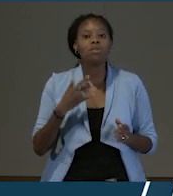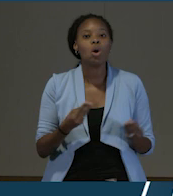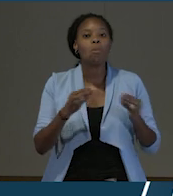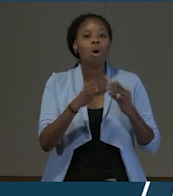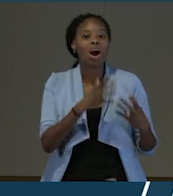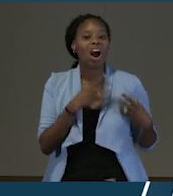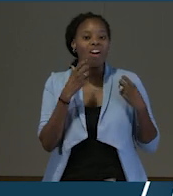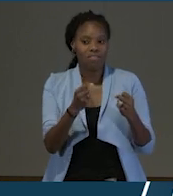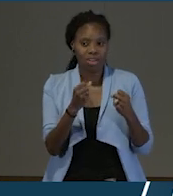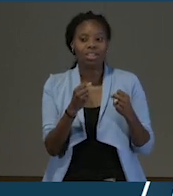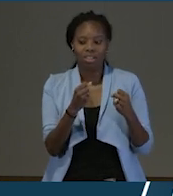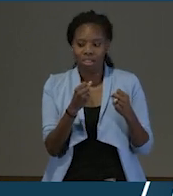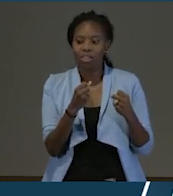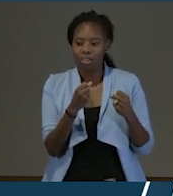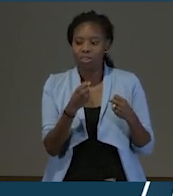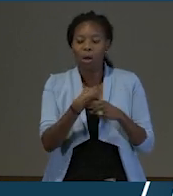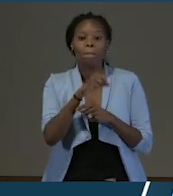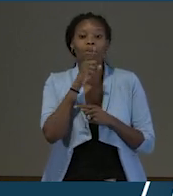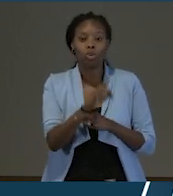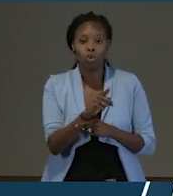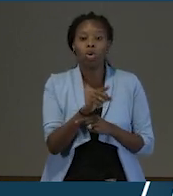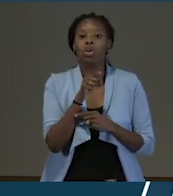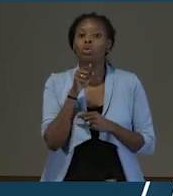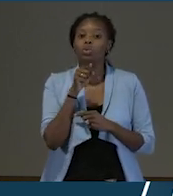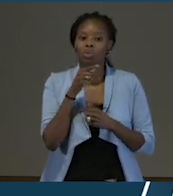aware and be consistent.